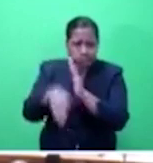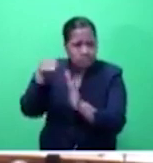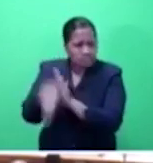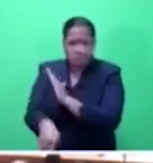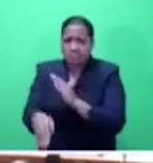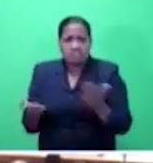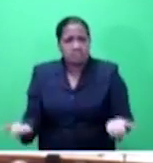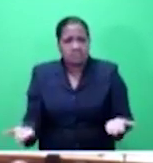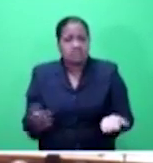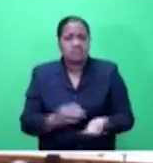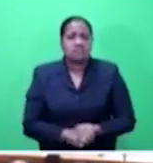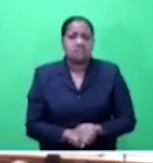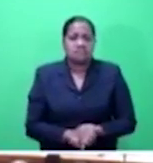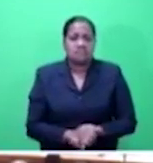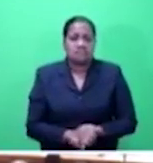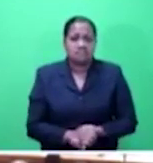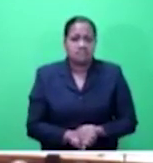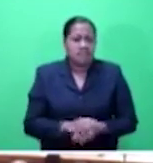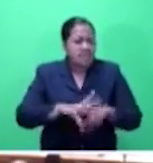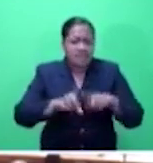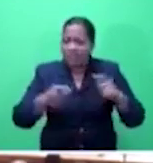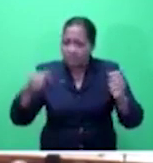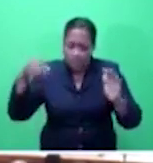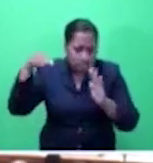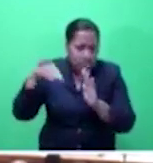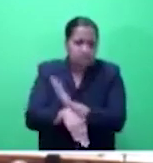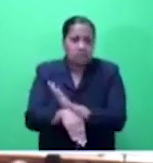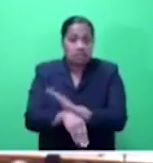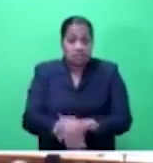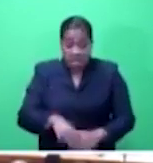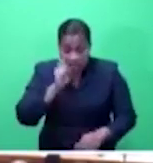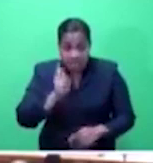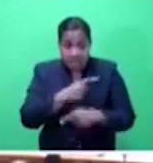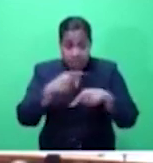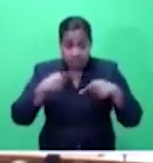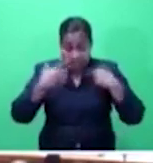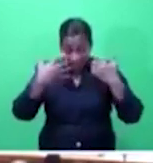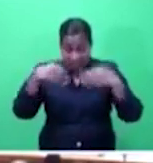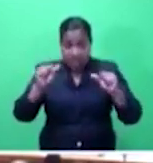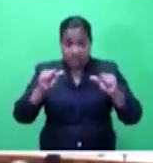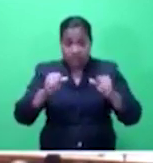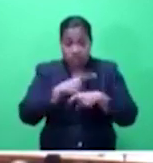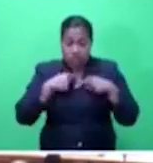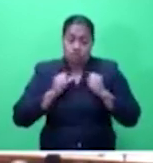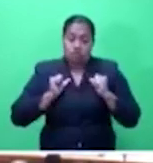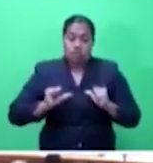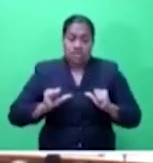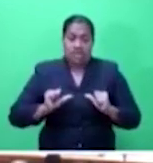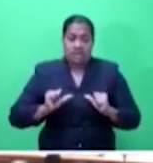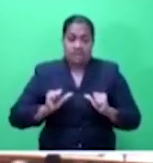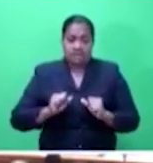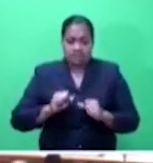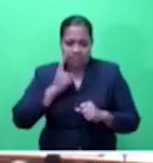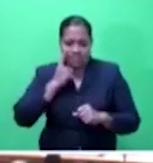economic contraction. But even if we were successful in containing the disease, and God willing, we see our last case